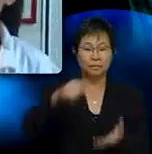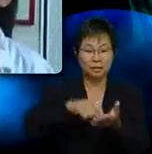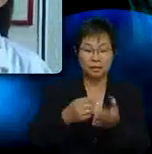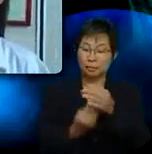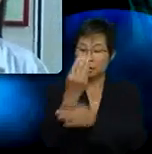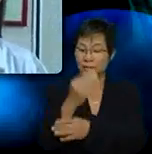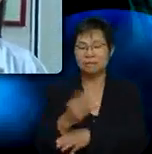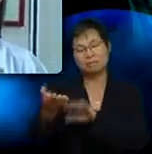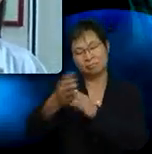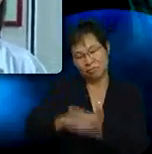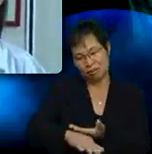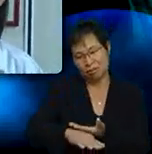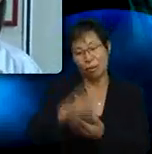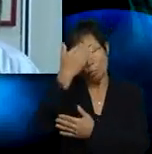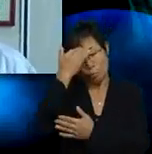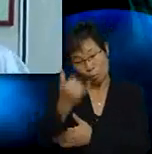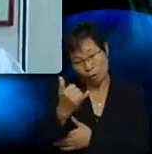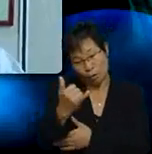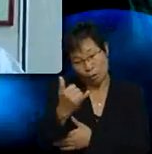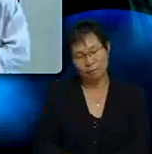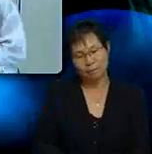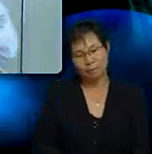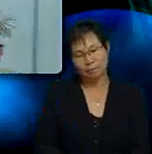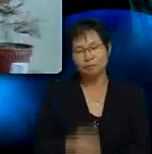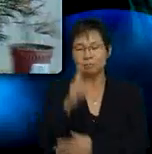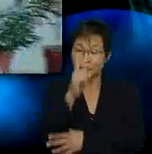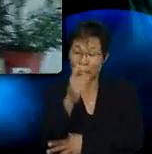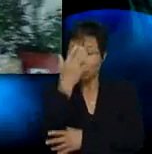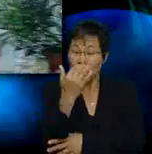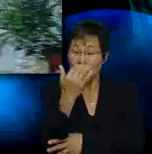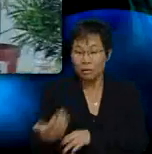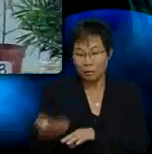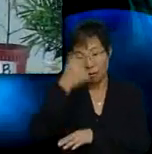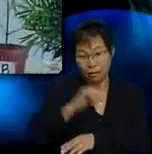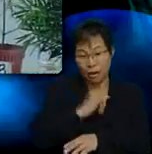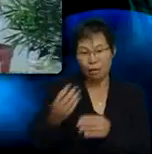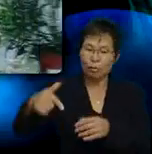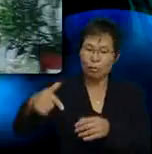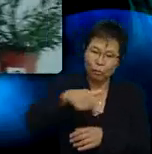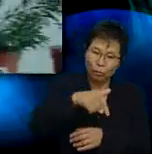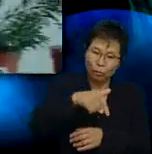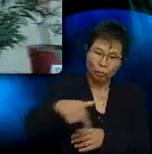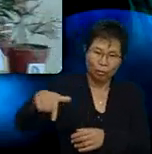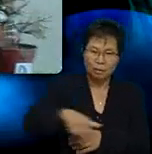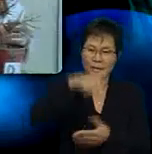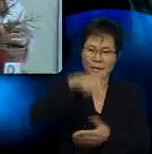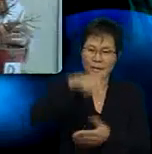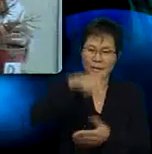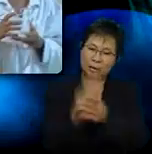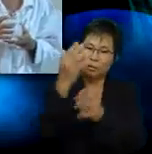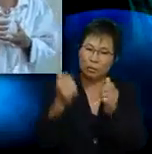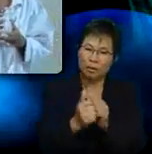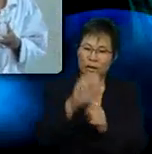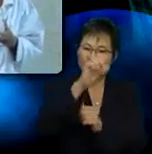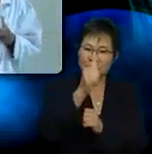This plant is dead. Why? Because I watered this plant